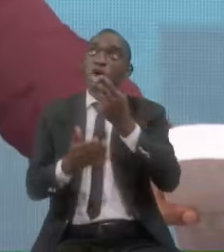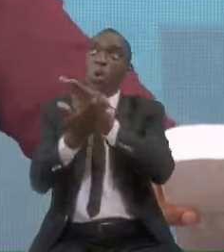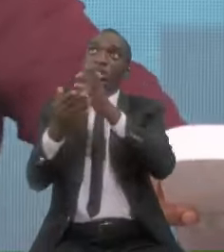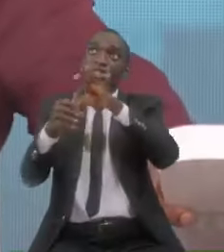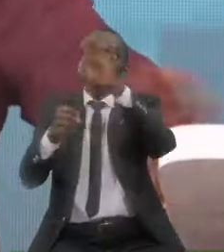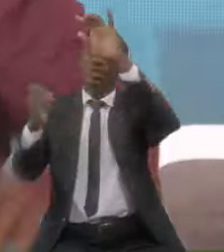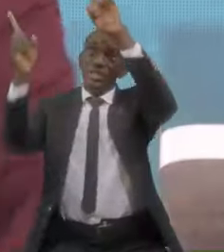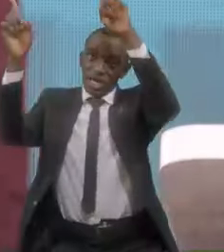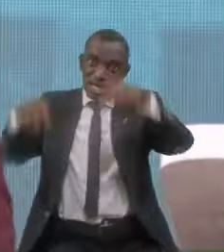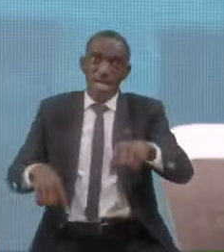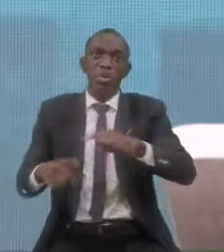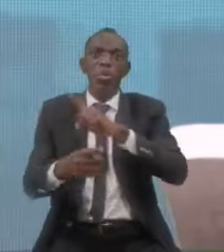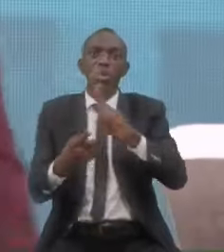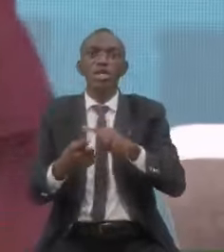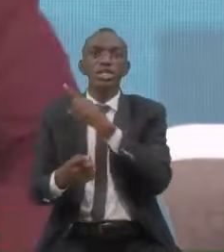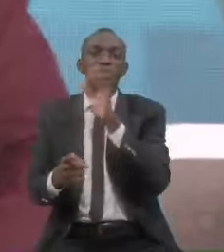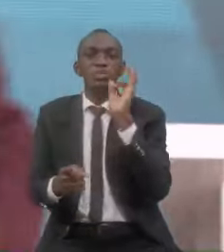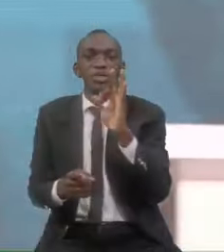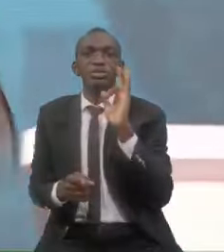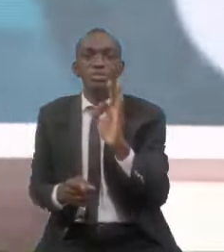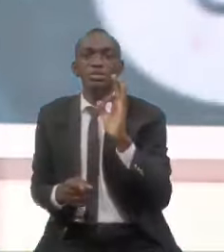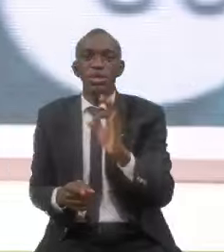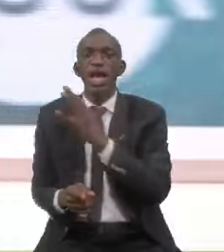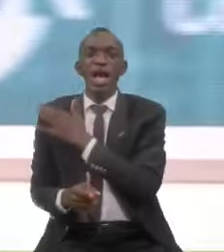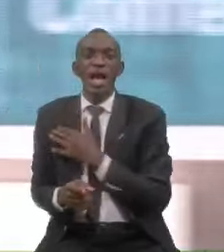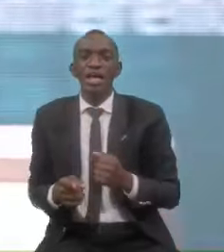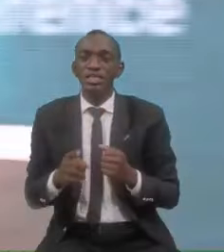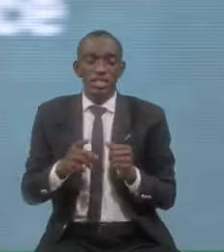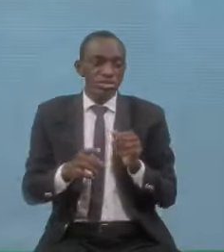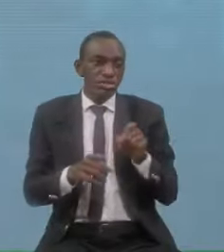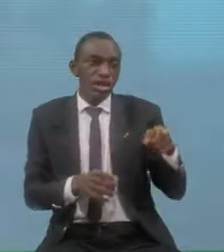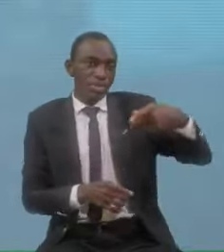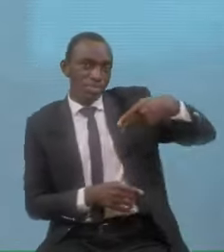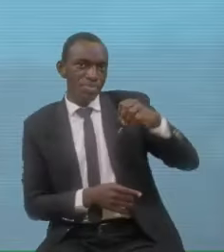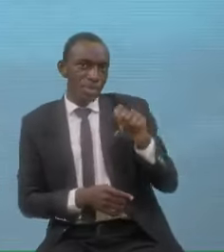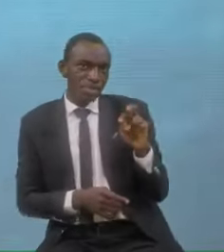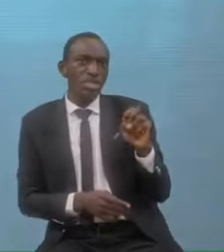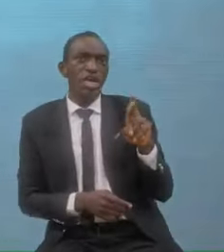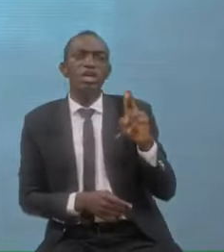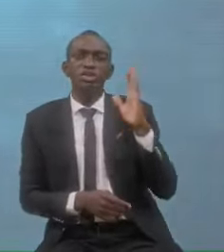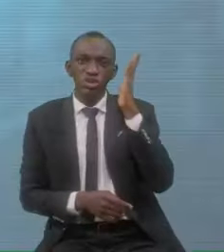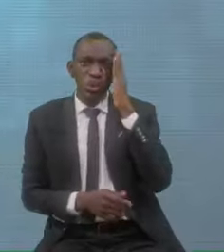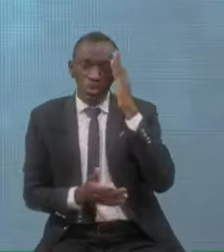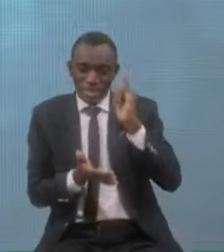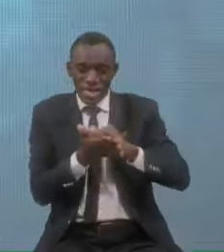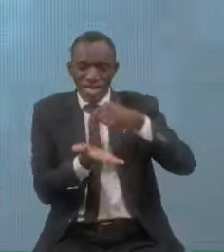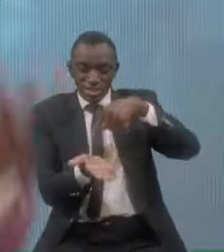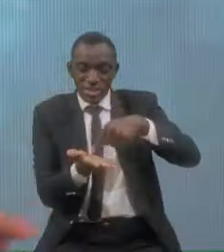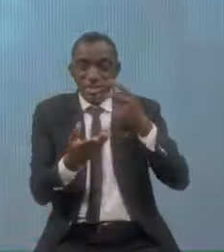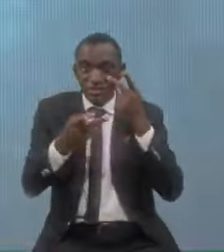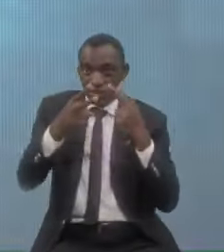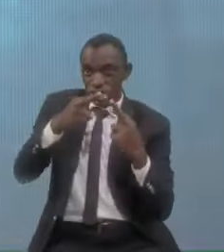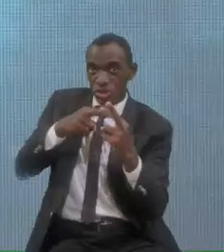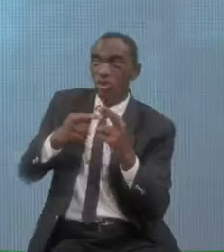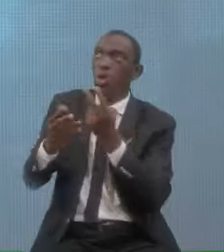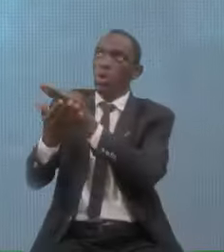knew this vision was imparted by the Holy Spirit. Then he came